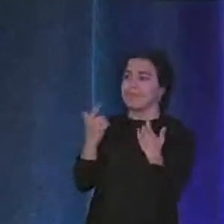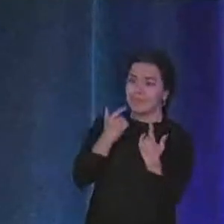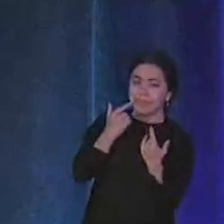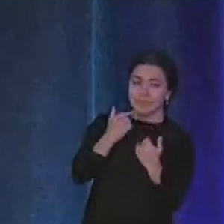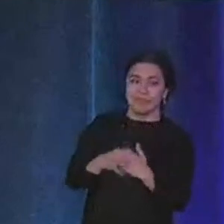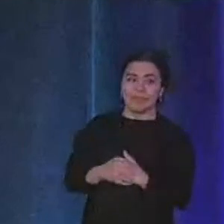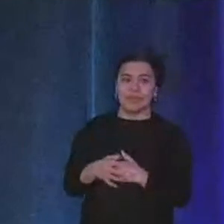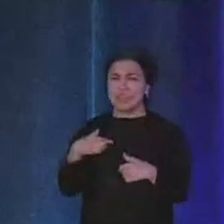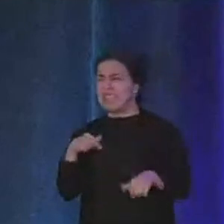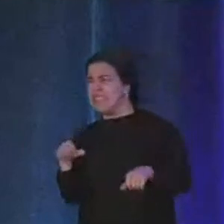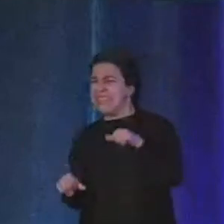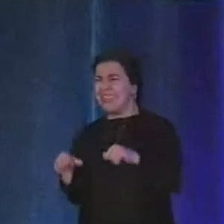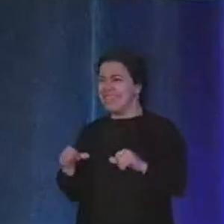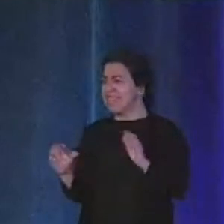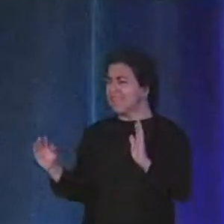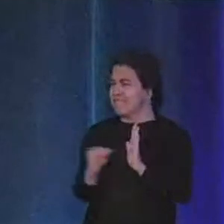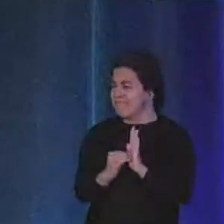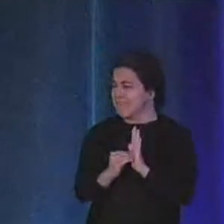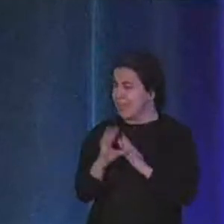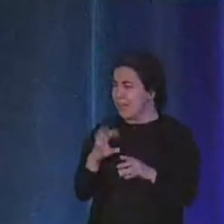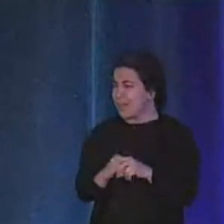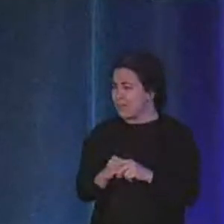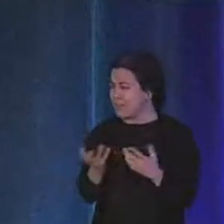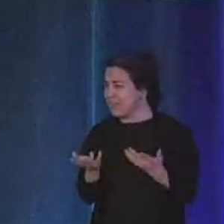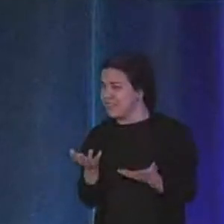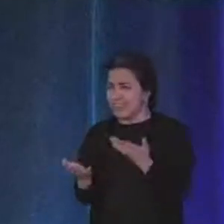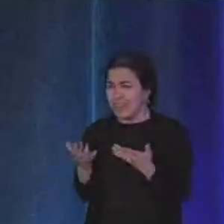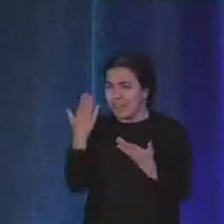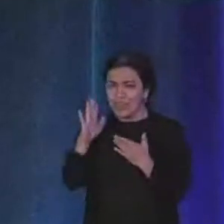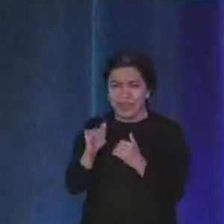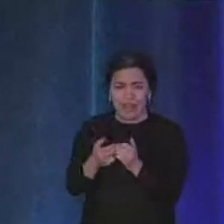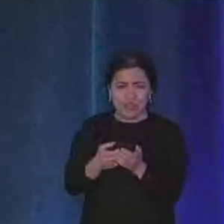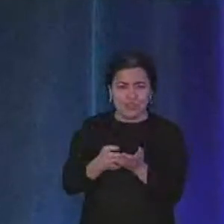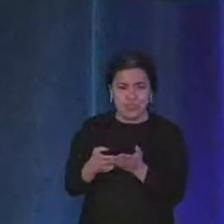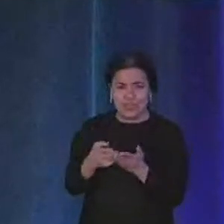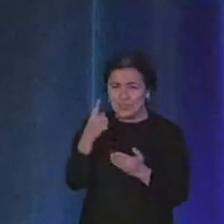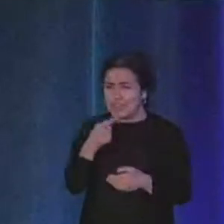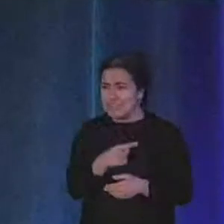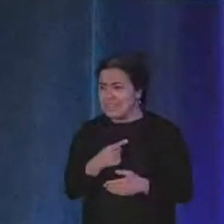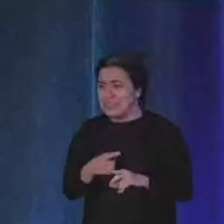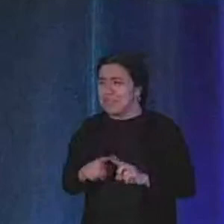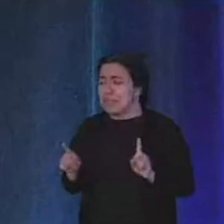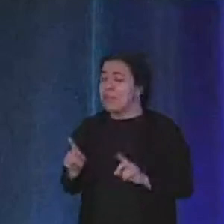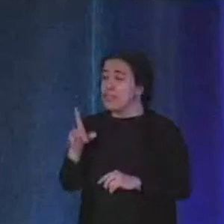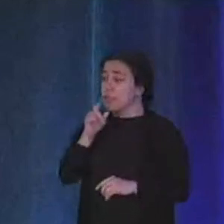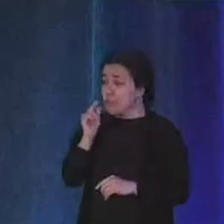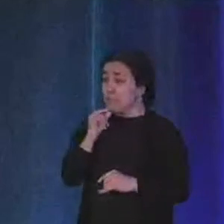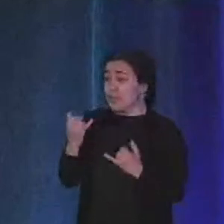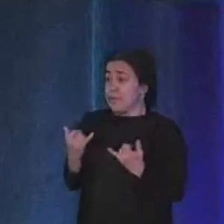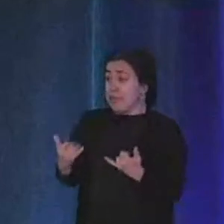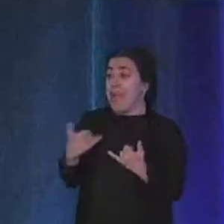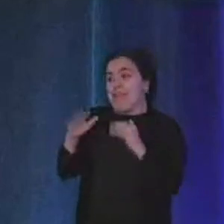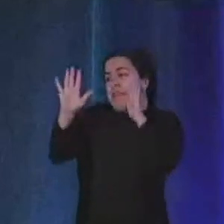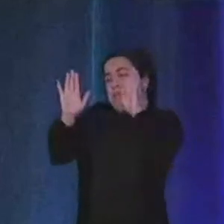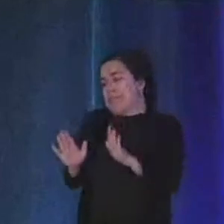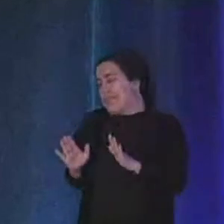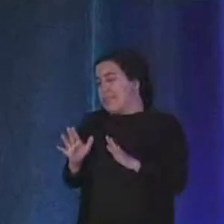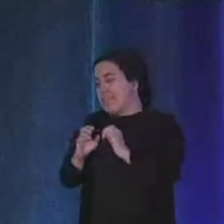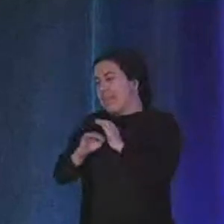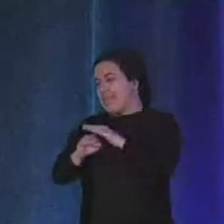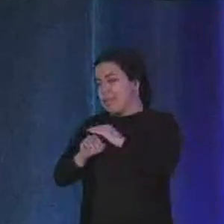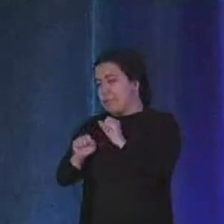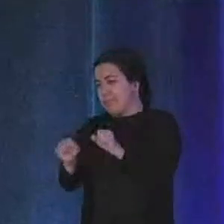I was like debating whether to include this one because I don't know how long it'll be true for. But Twitter does have amazing accessibility. Their team